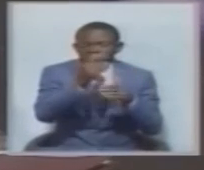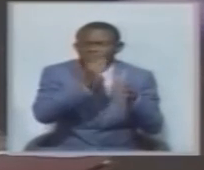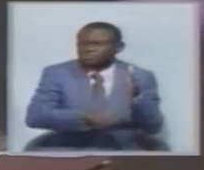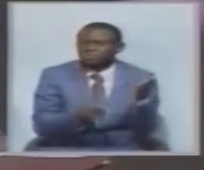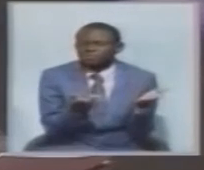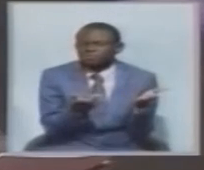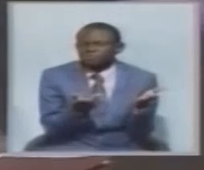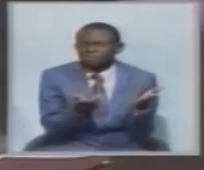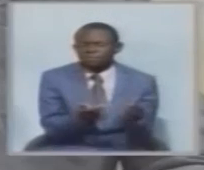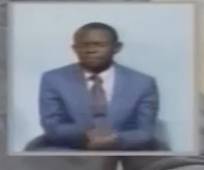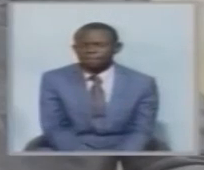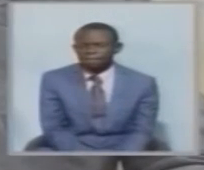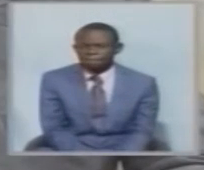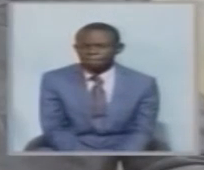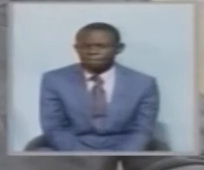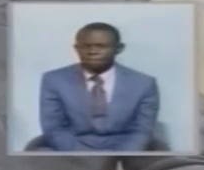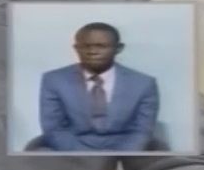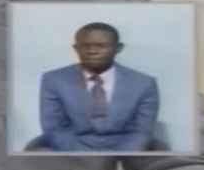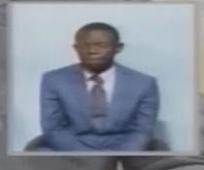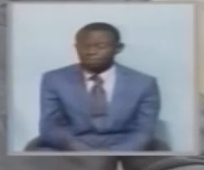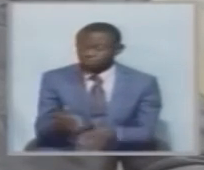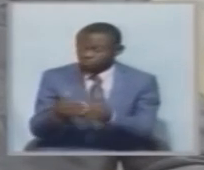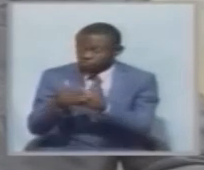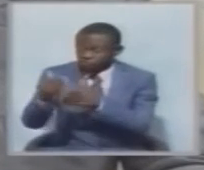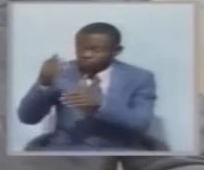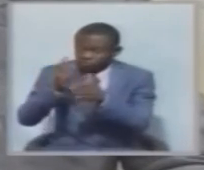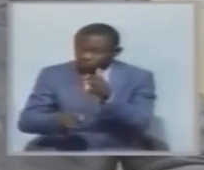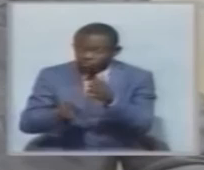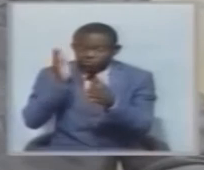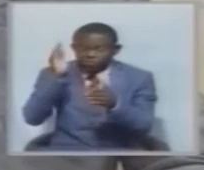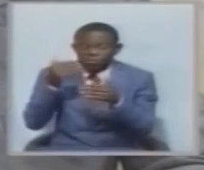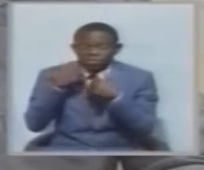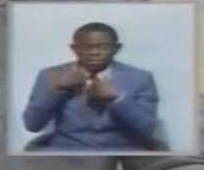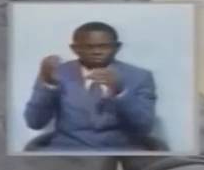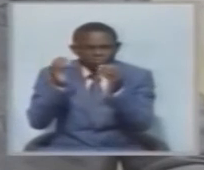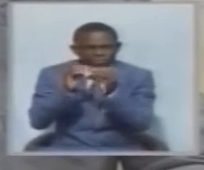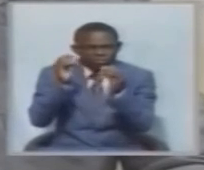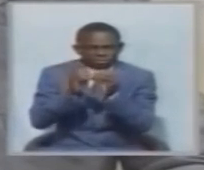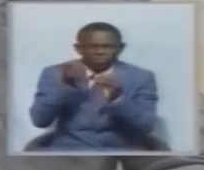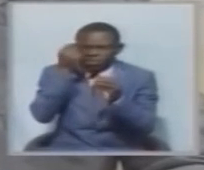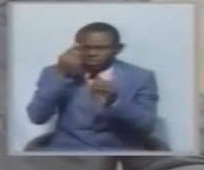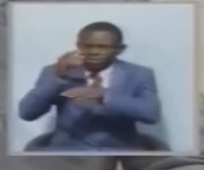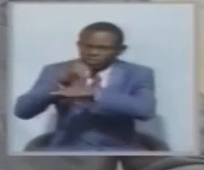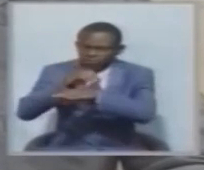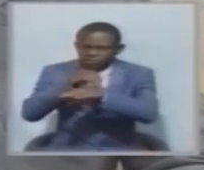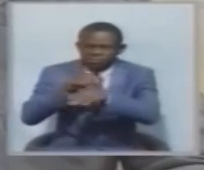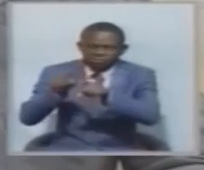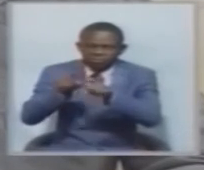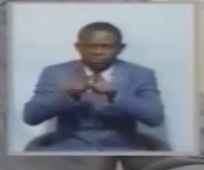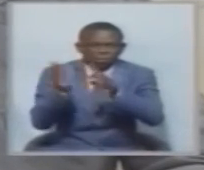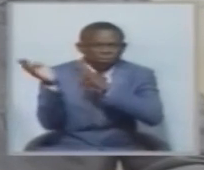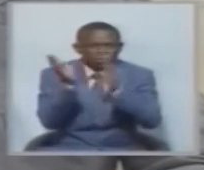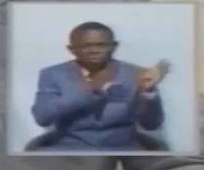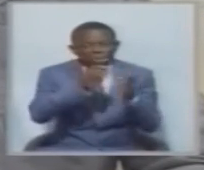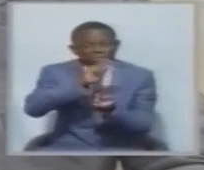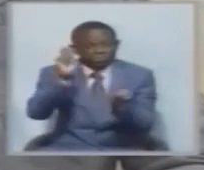way forward? More investment opportunities, better understanding to deal with the issues of climate change and also energy.